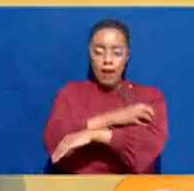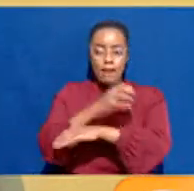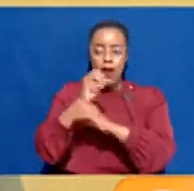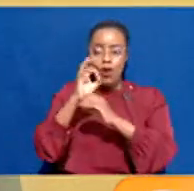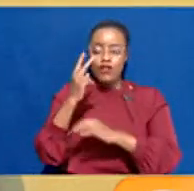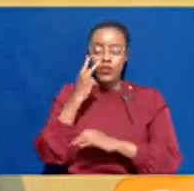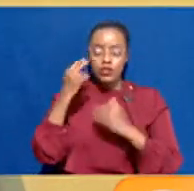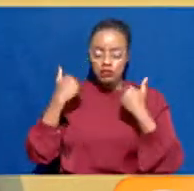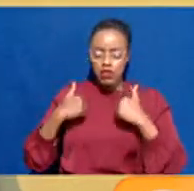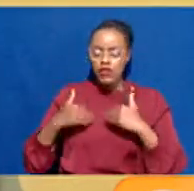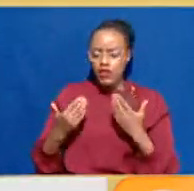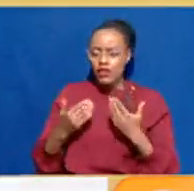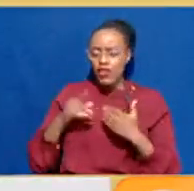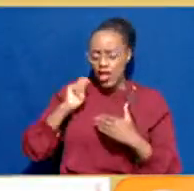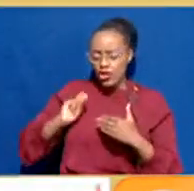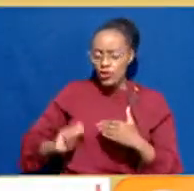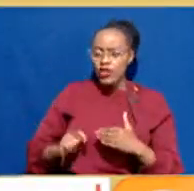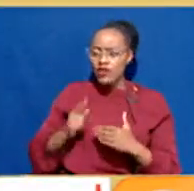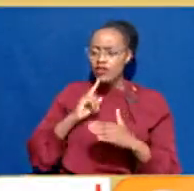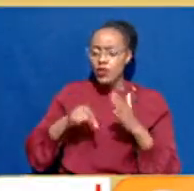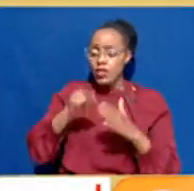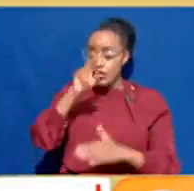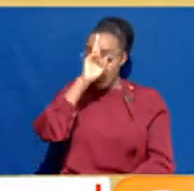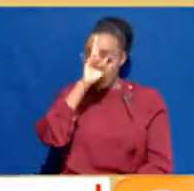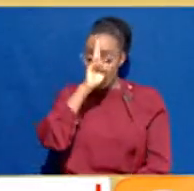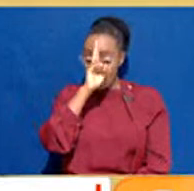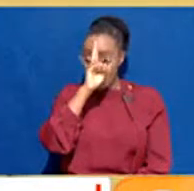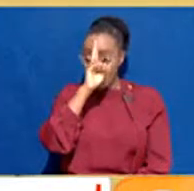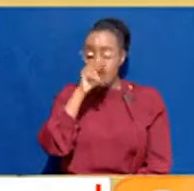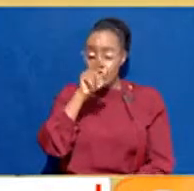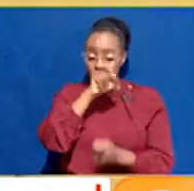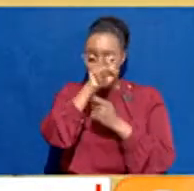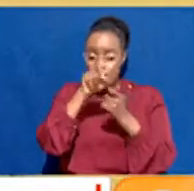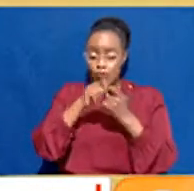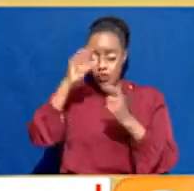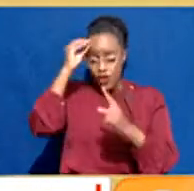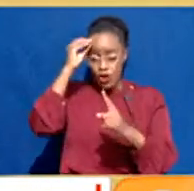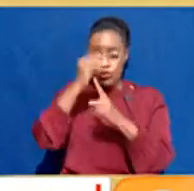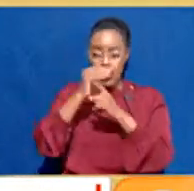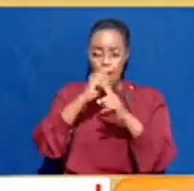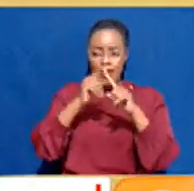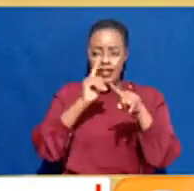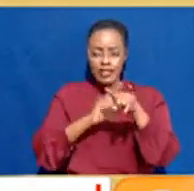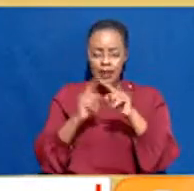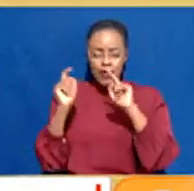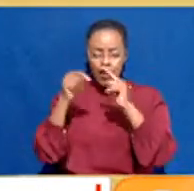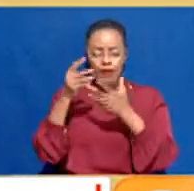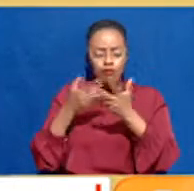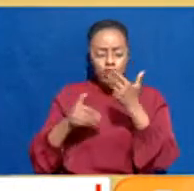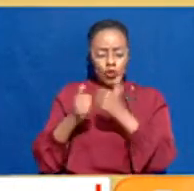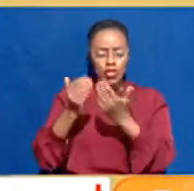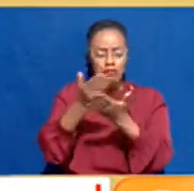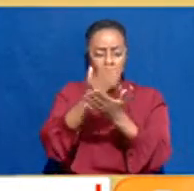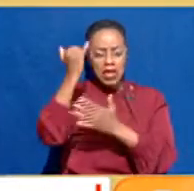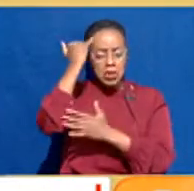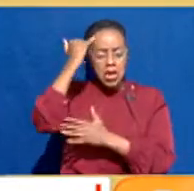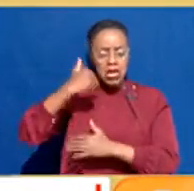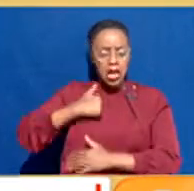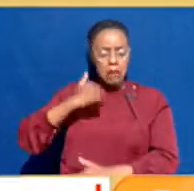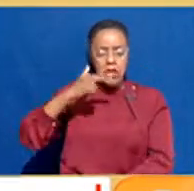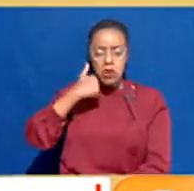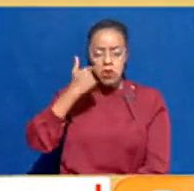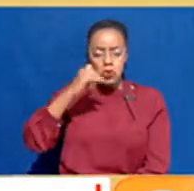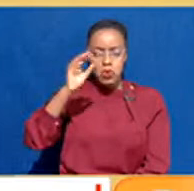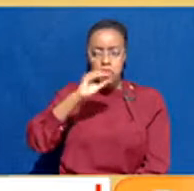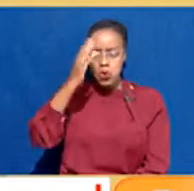you look at me dressed in a police uniform, then you'll say this is a police person with a specific objective. But when I come and mingle with you, you have no idea who I am